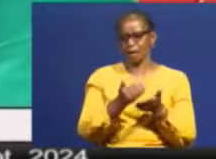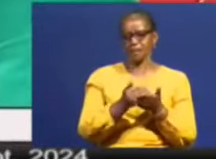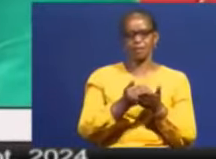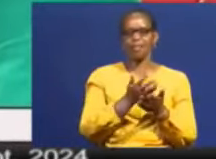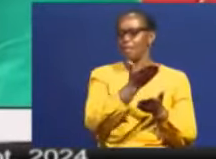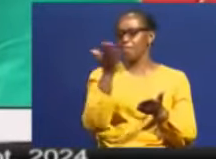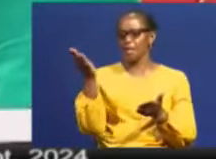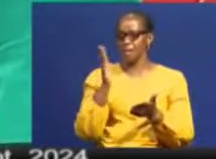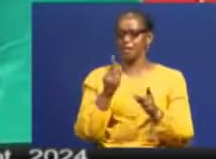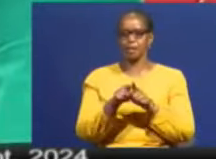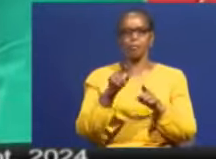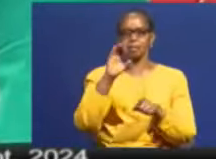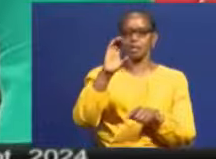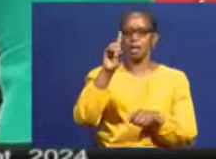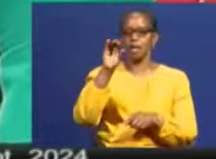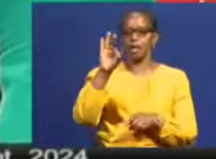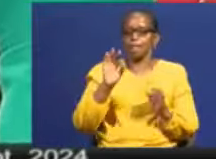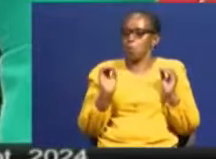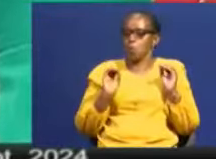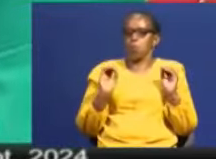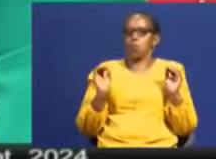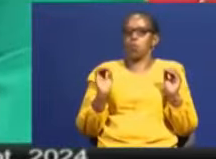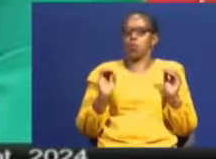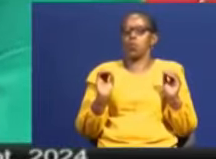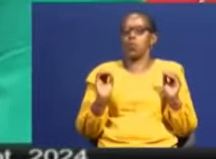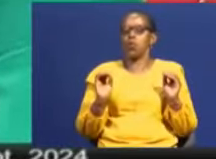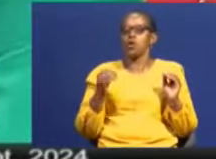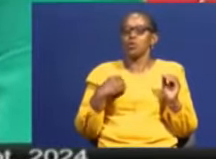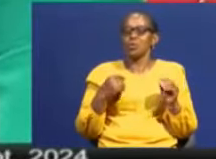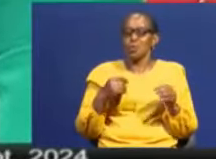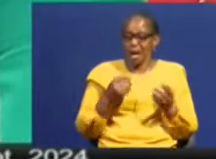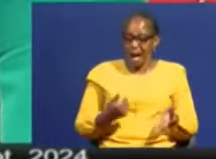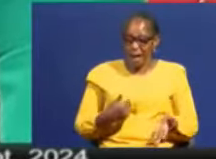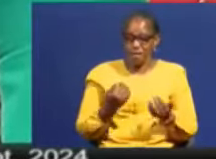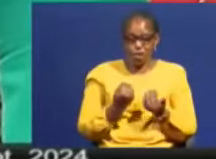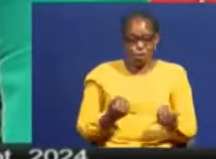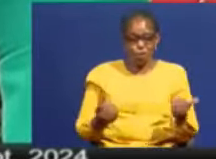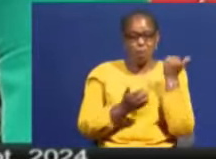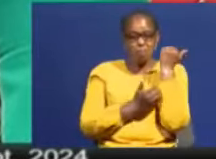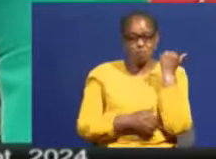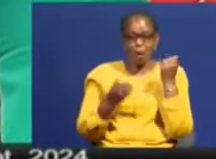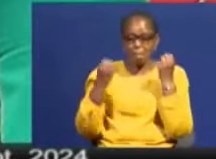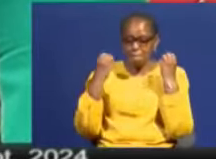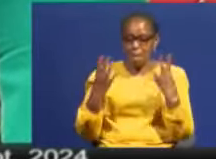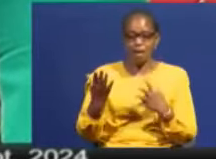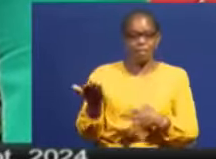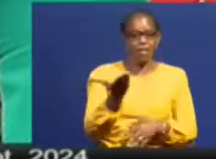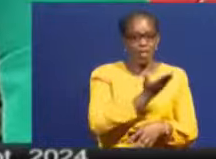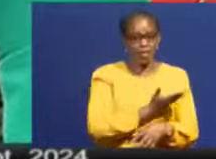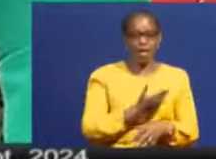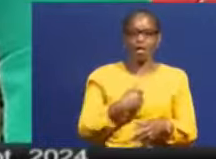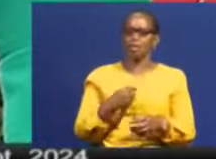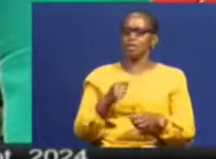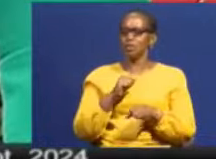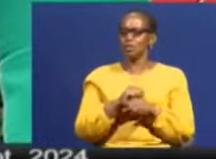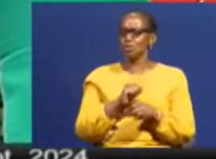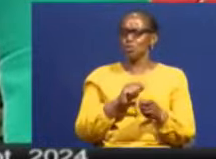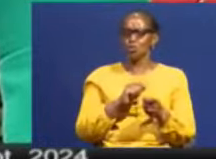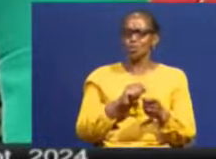doing. Therefore, Mr. Speaker, with the changes, with the poor children we are taking to schools, with the schools we are changing, with